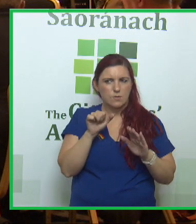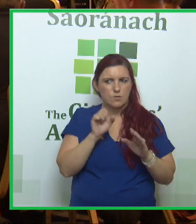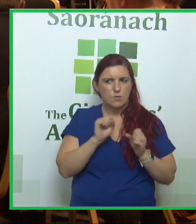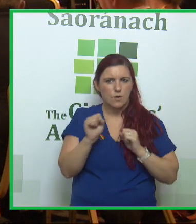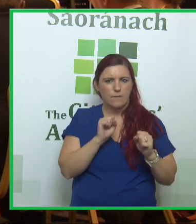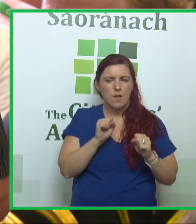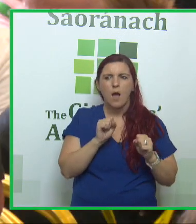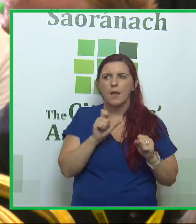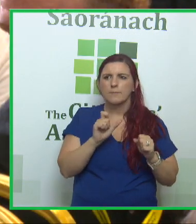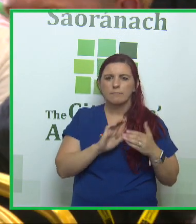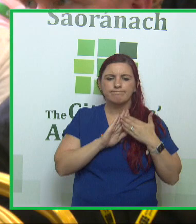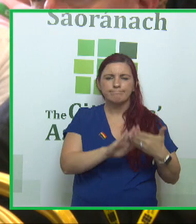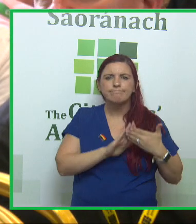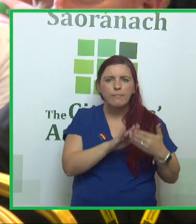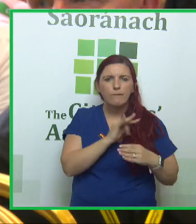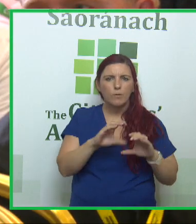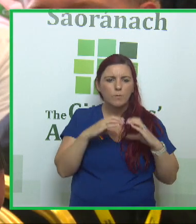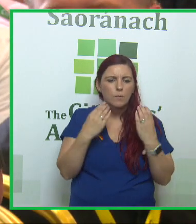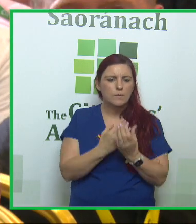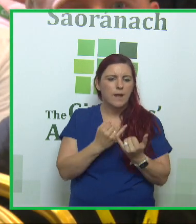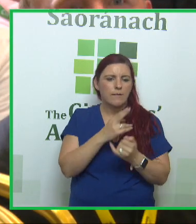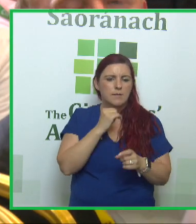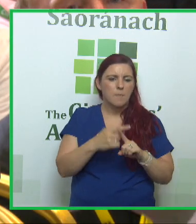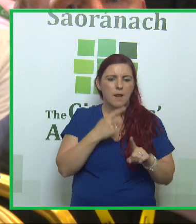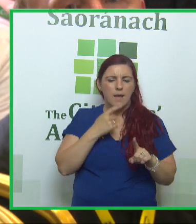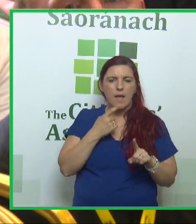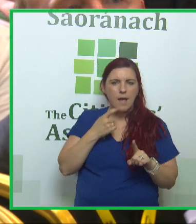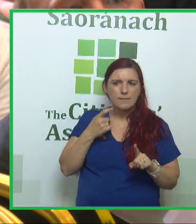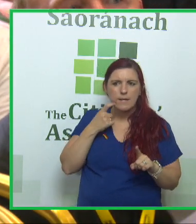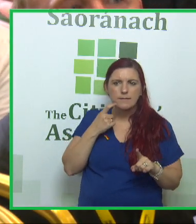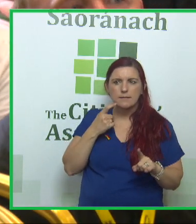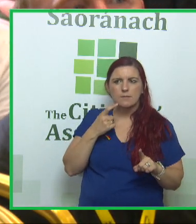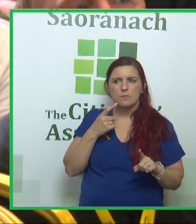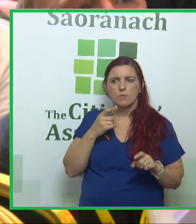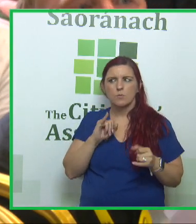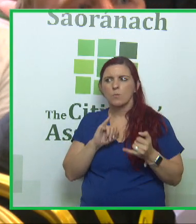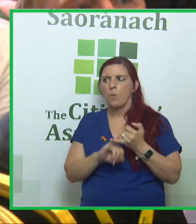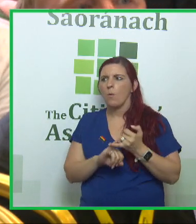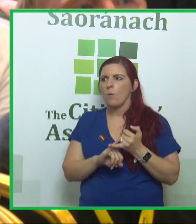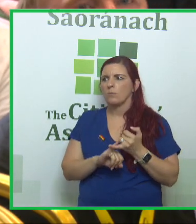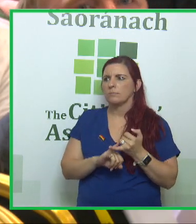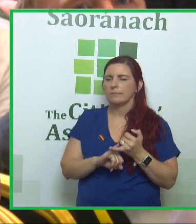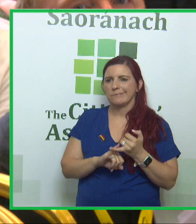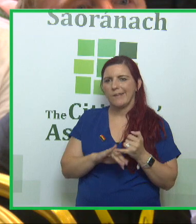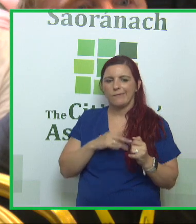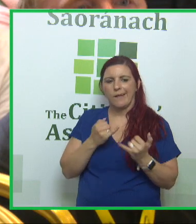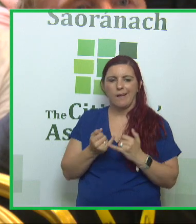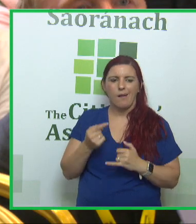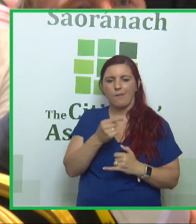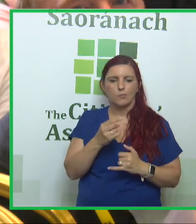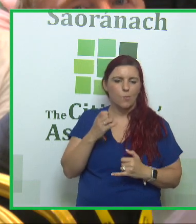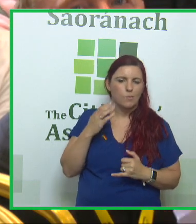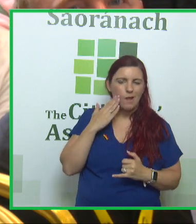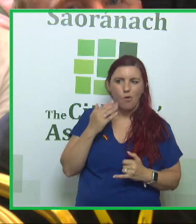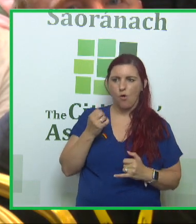from communities? Maybe from addicts who are hostile to offers of help, or maybe communities who don't like or don't